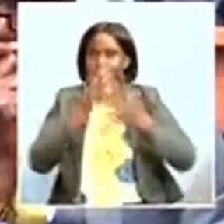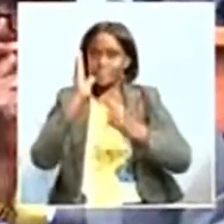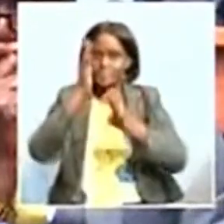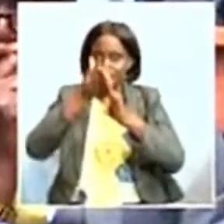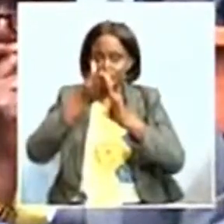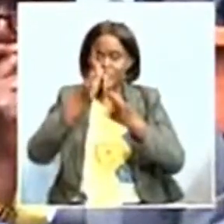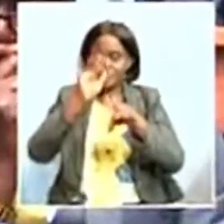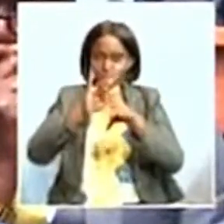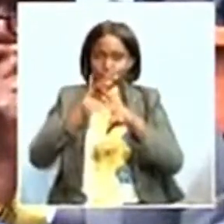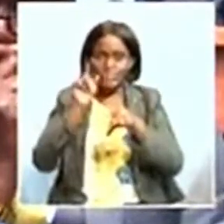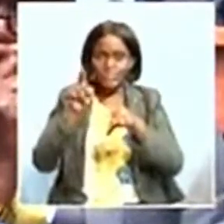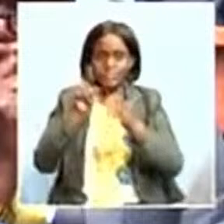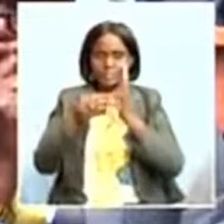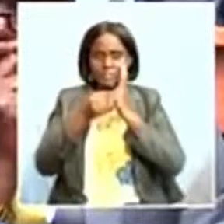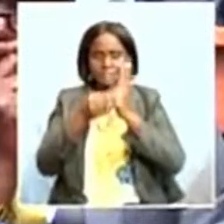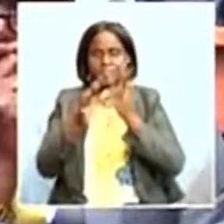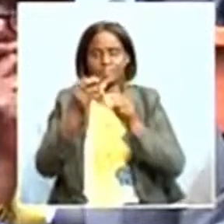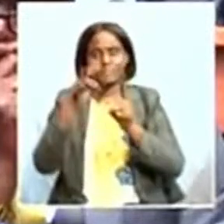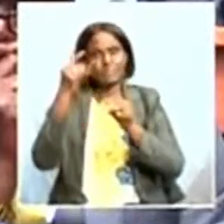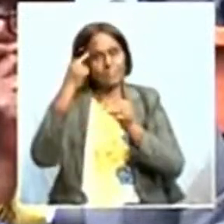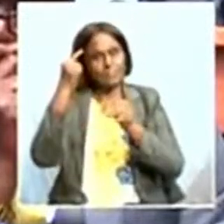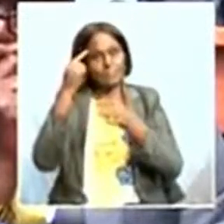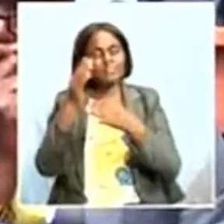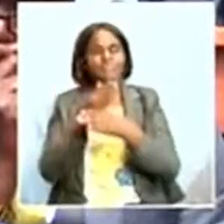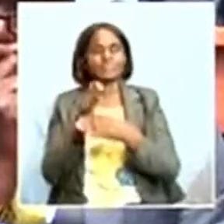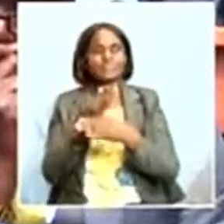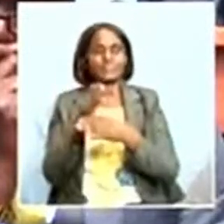at the leader of government business.